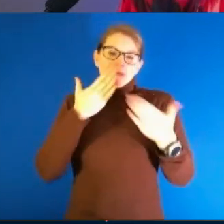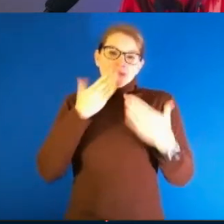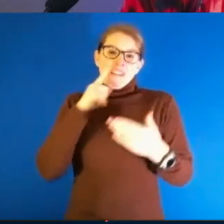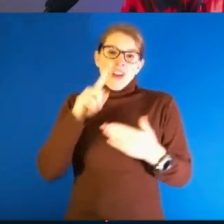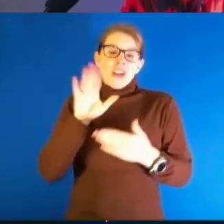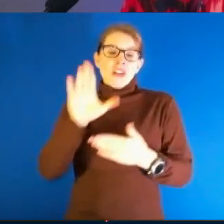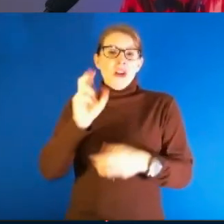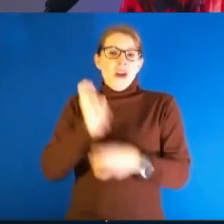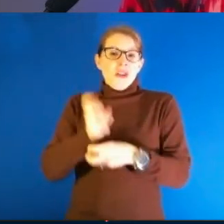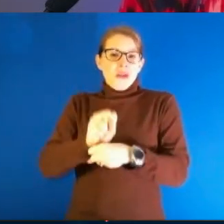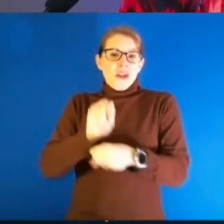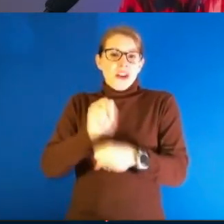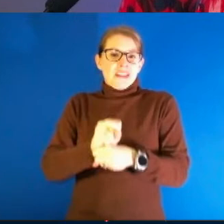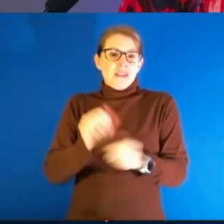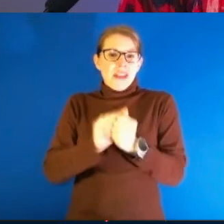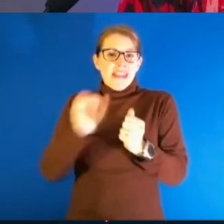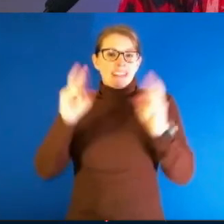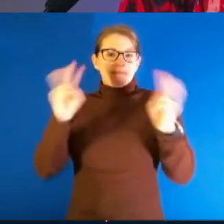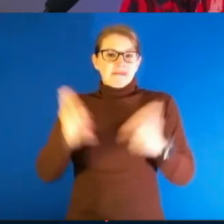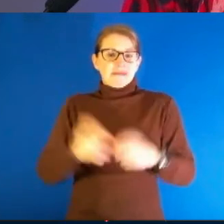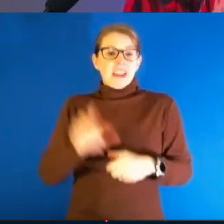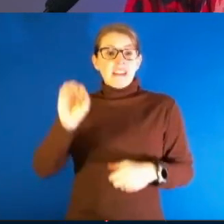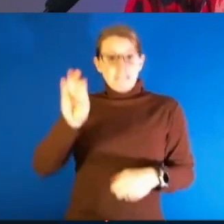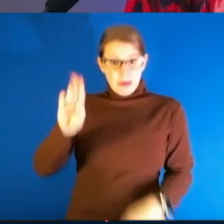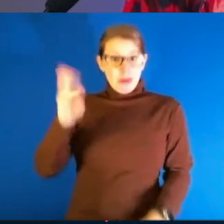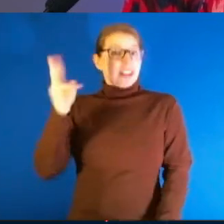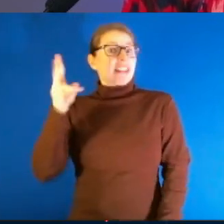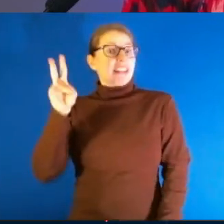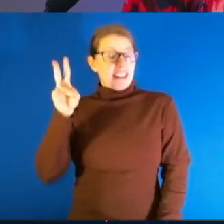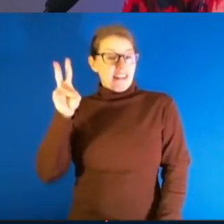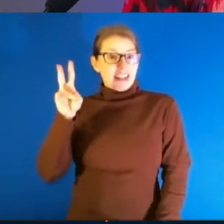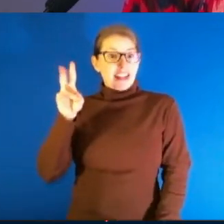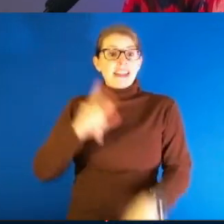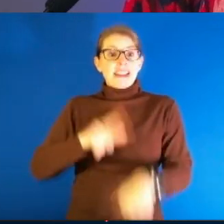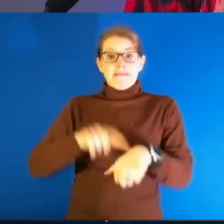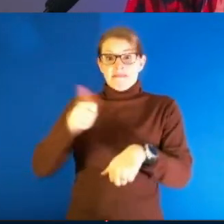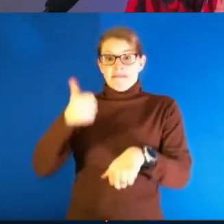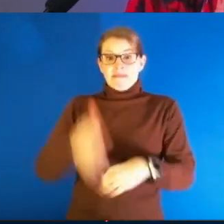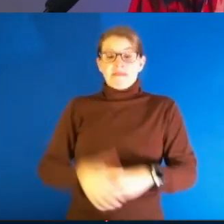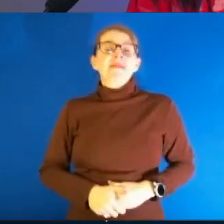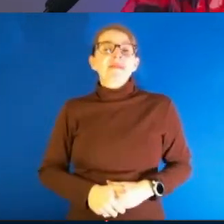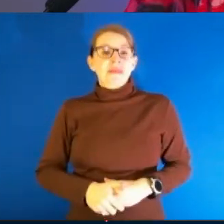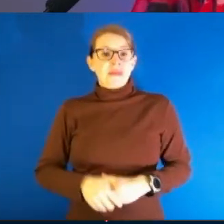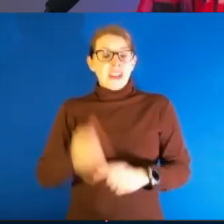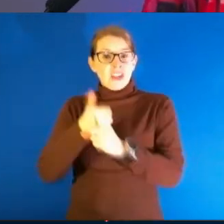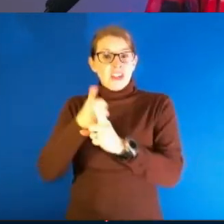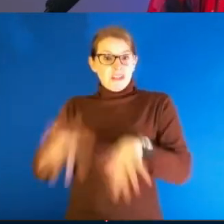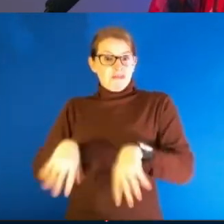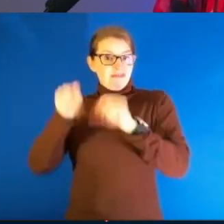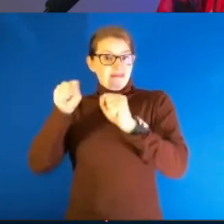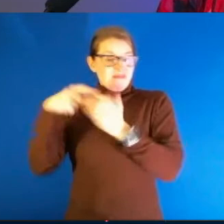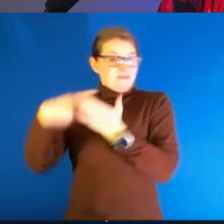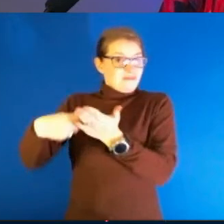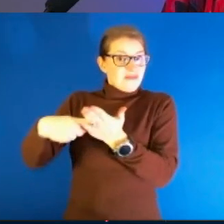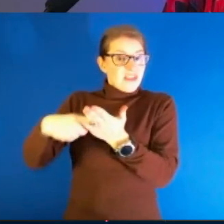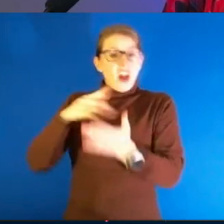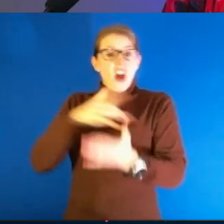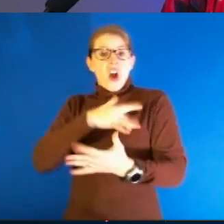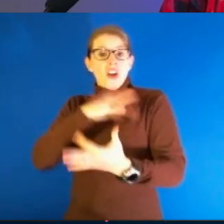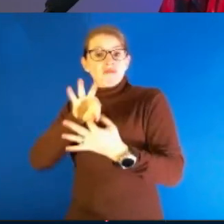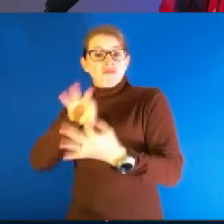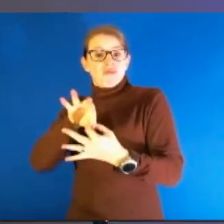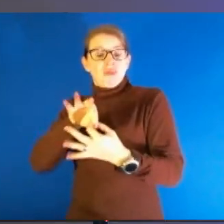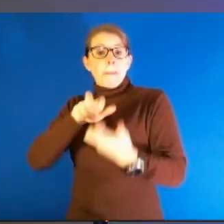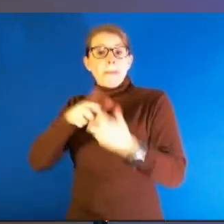that. So that will be My February pleasure. 7th. That'll be on February 17th. That's where she's going to take that deep dive into those heart-related problems due